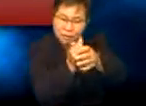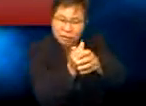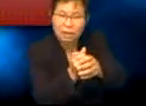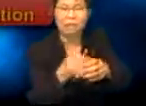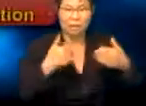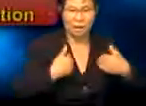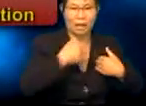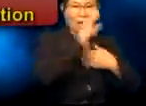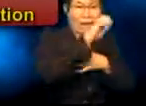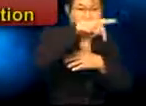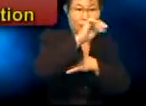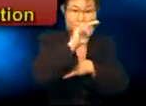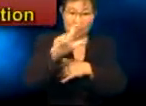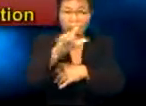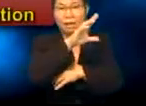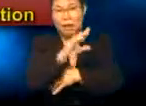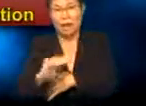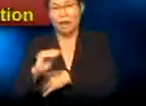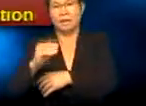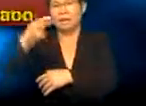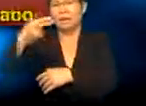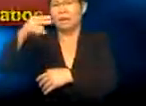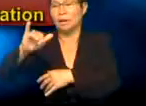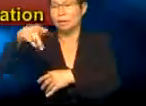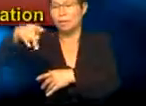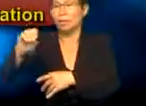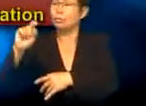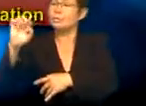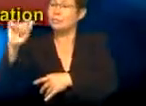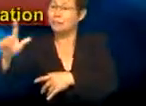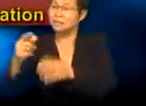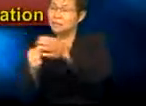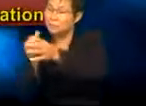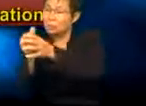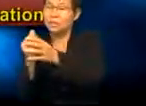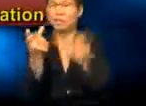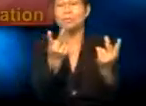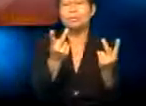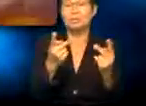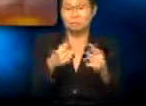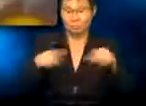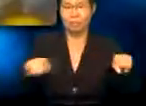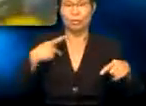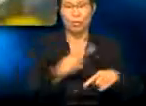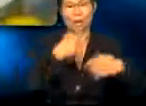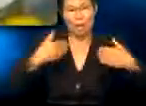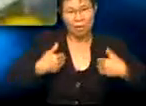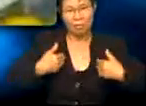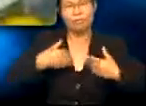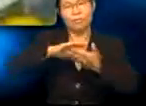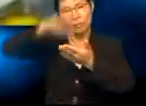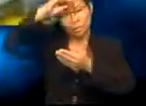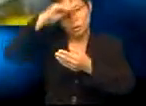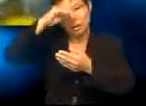germination. They are epigeal germination and hypogeal germination. We have also